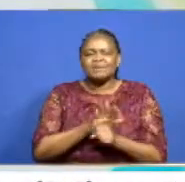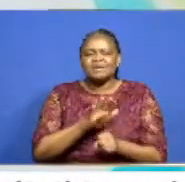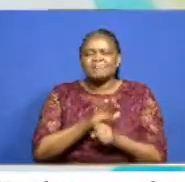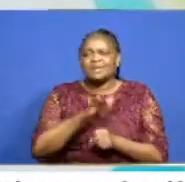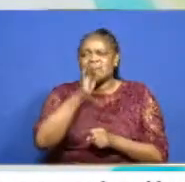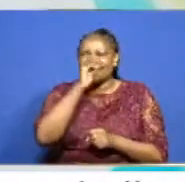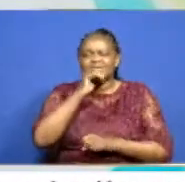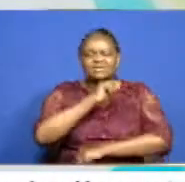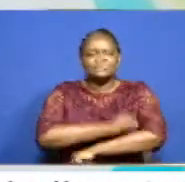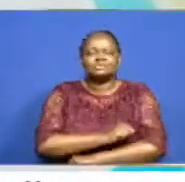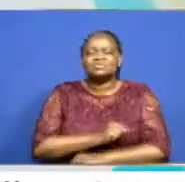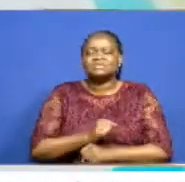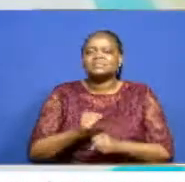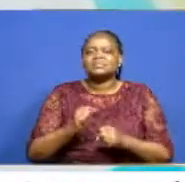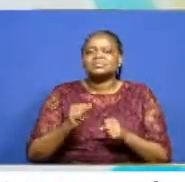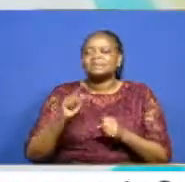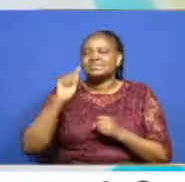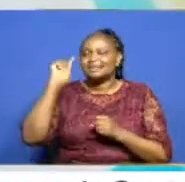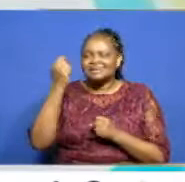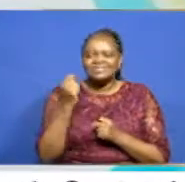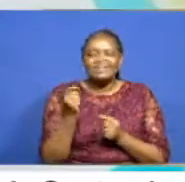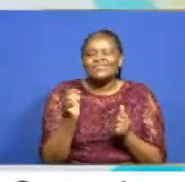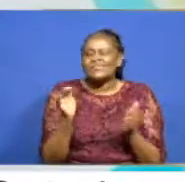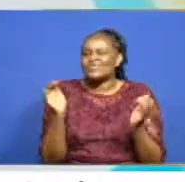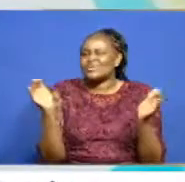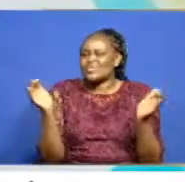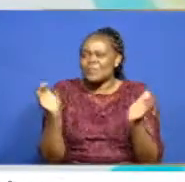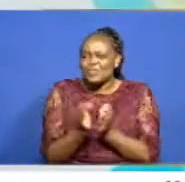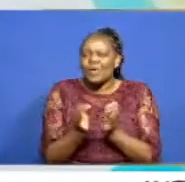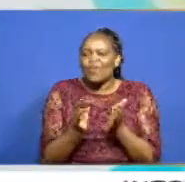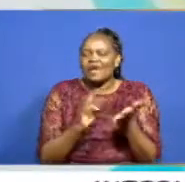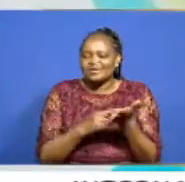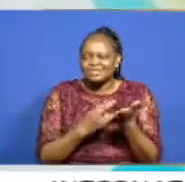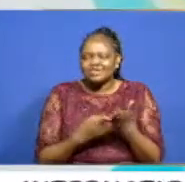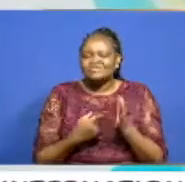limited resources in terms of space, in terms of infrastructure, in terms of